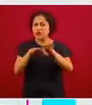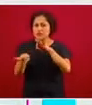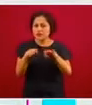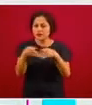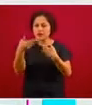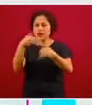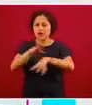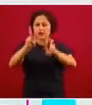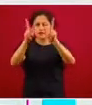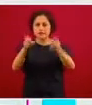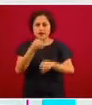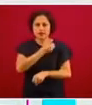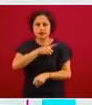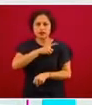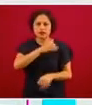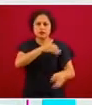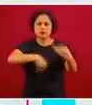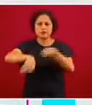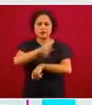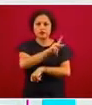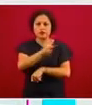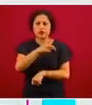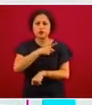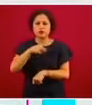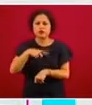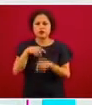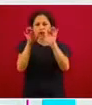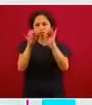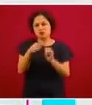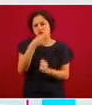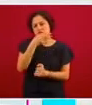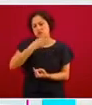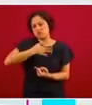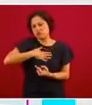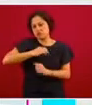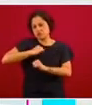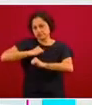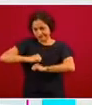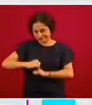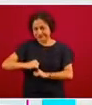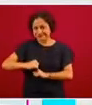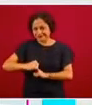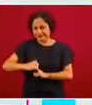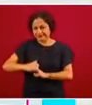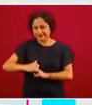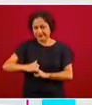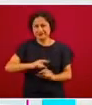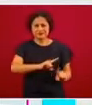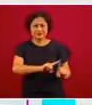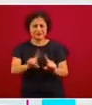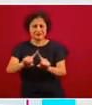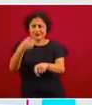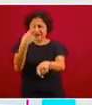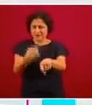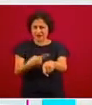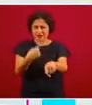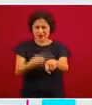professionals that work in these units are required by law to